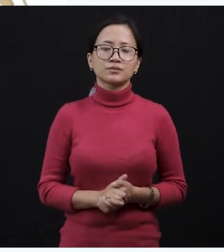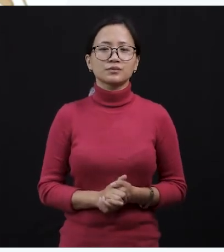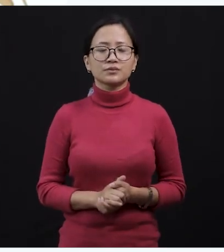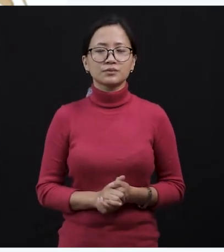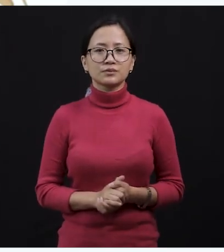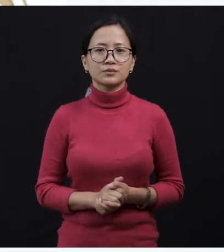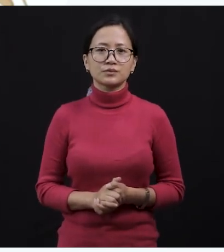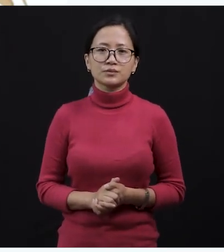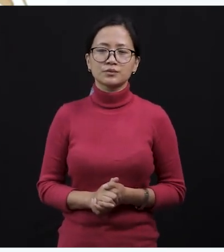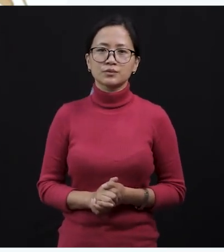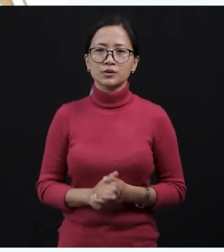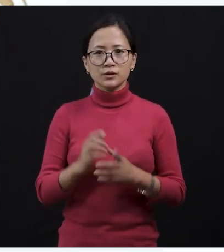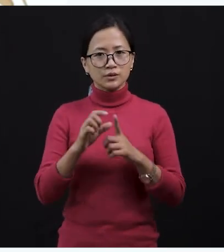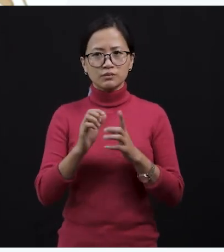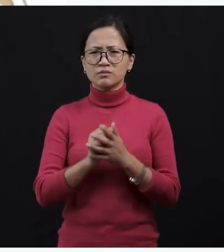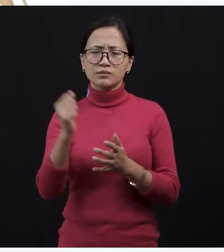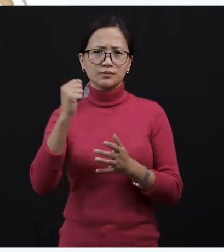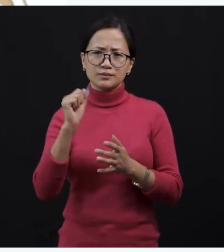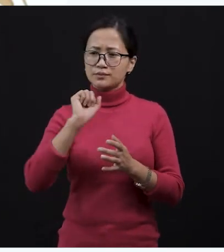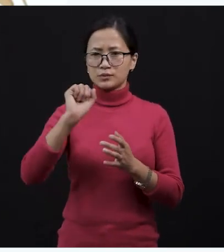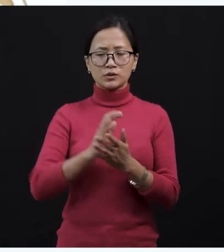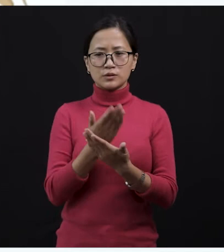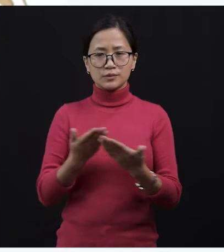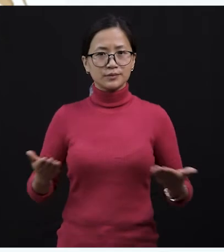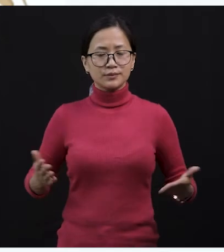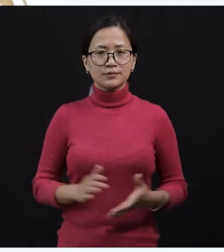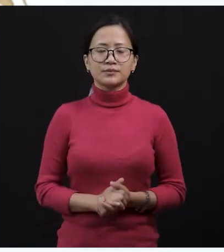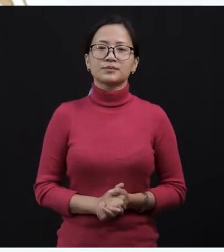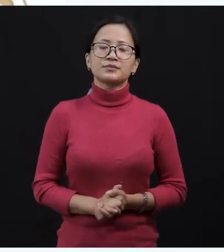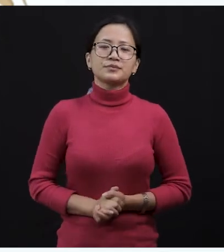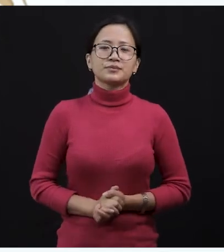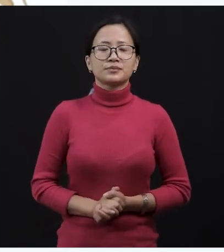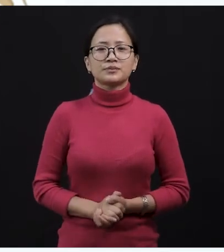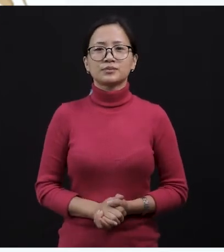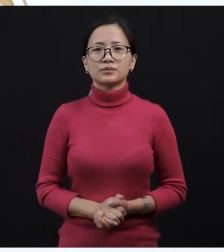right? We are dependent on their products.